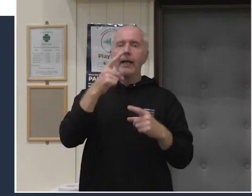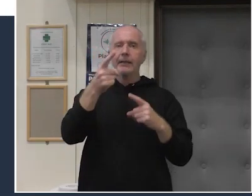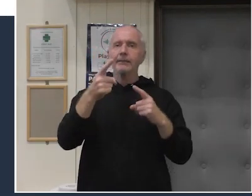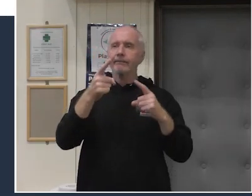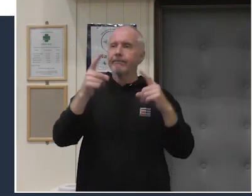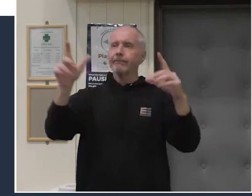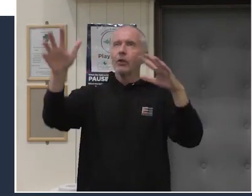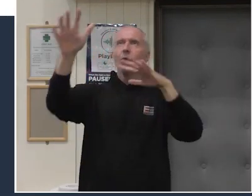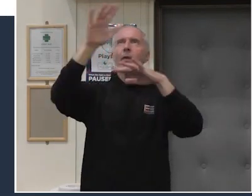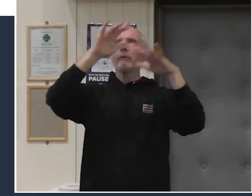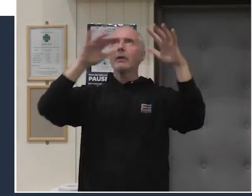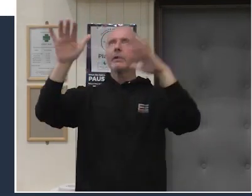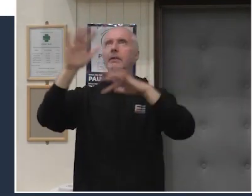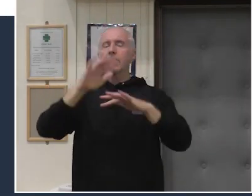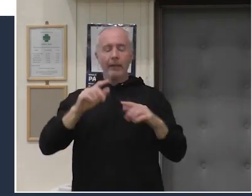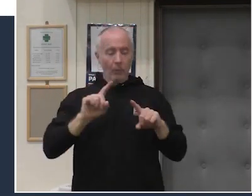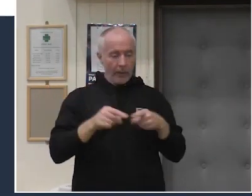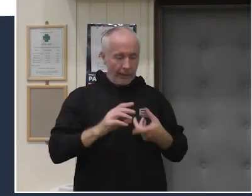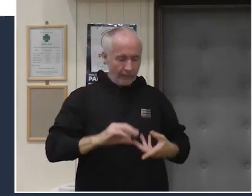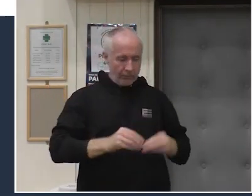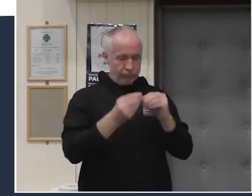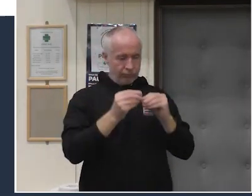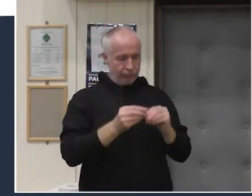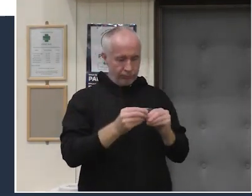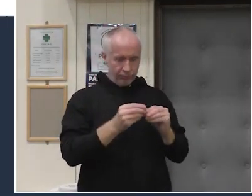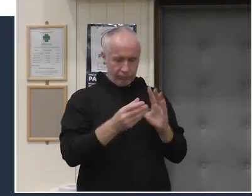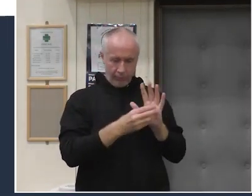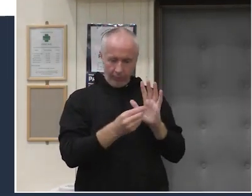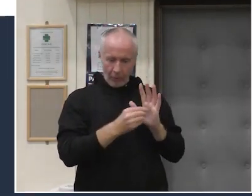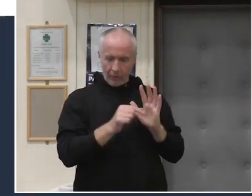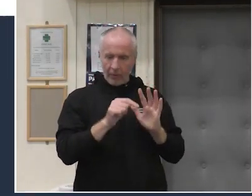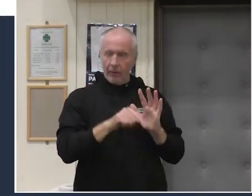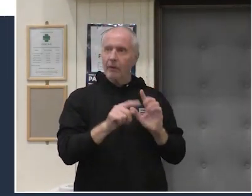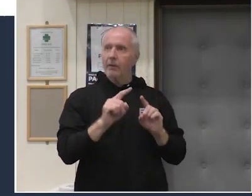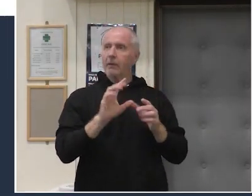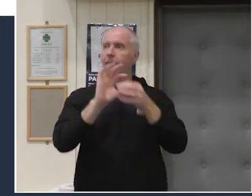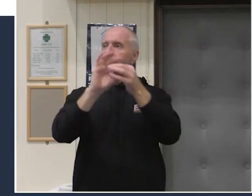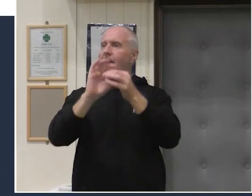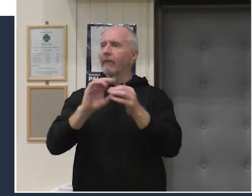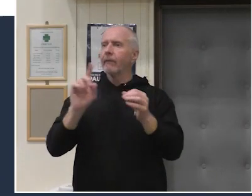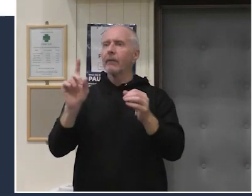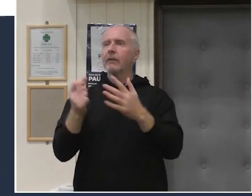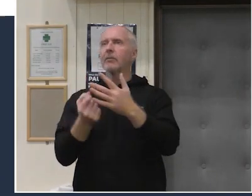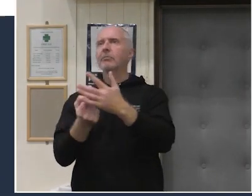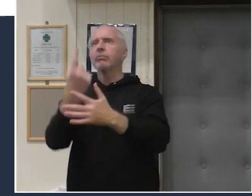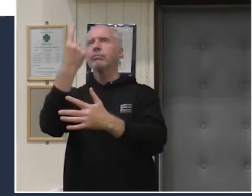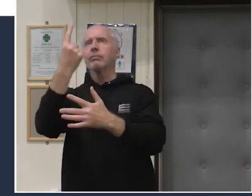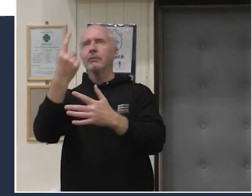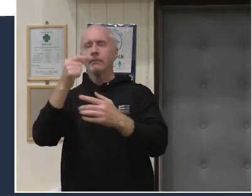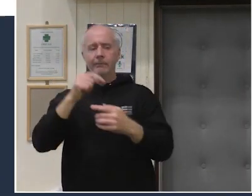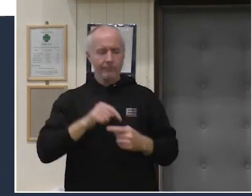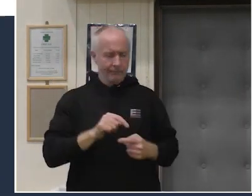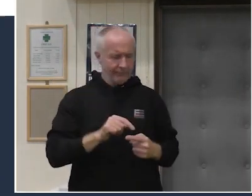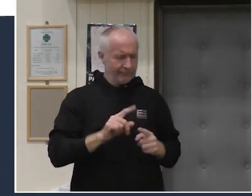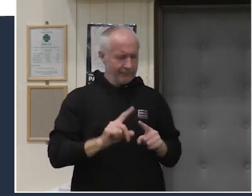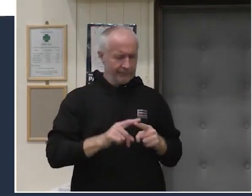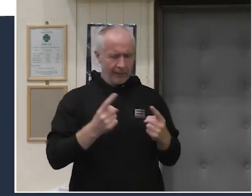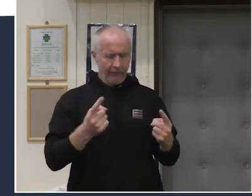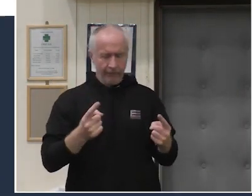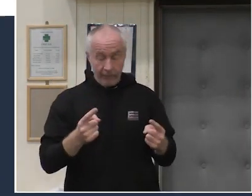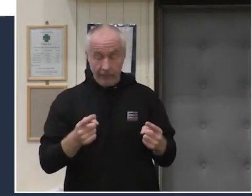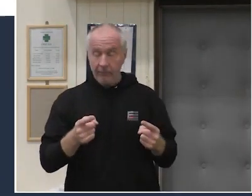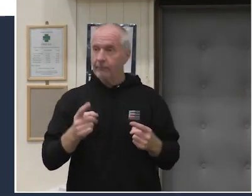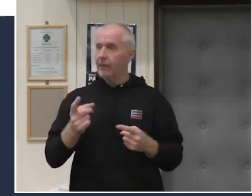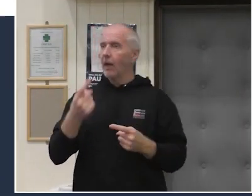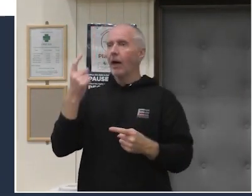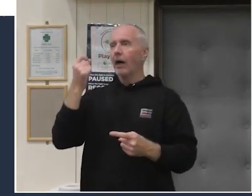progress and advance. Now, if something crops up that challenges one of these models, what tends to happen is somebody will come